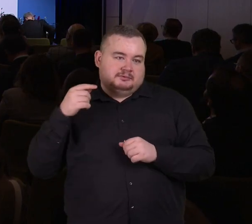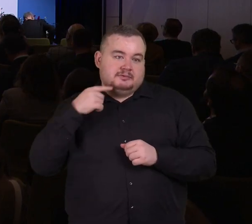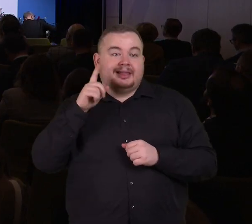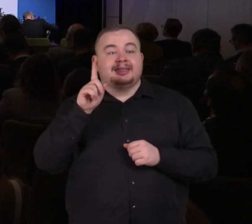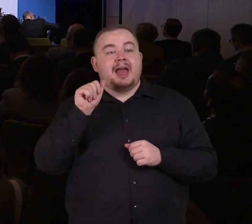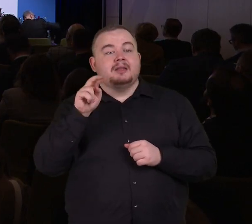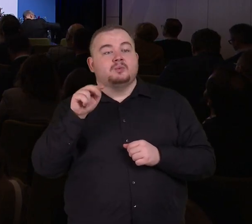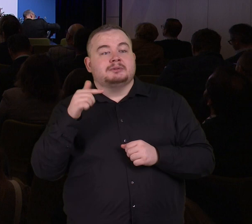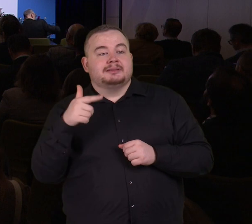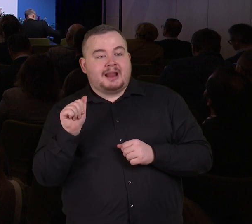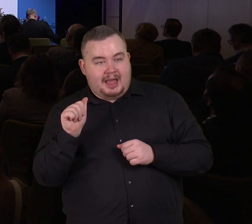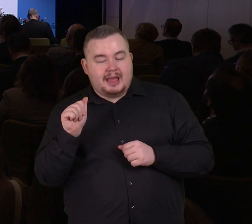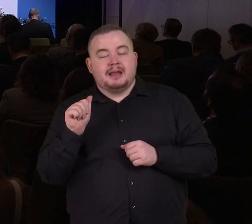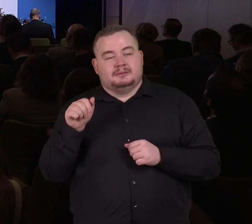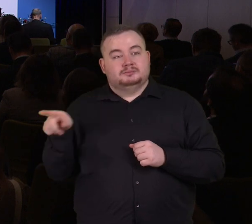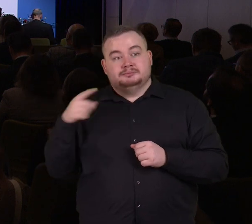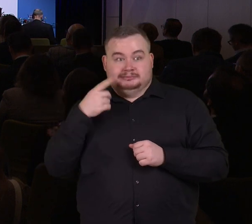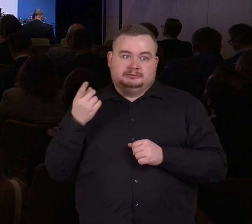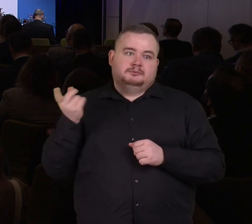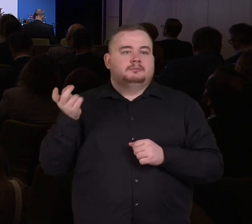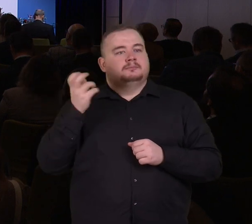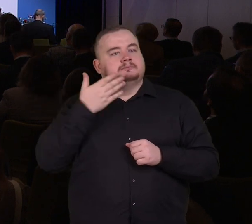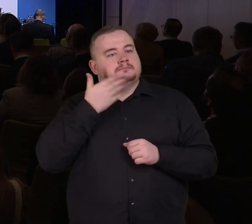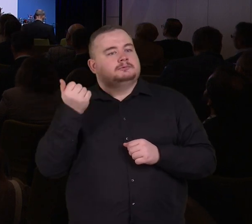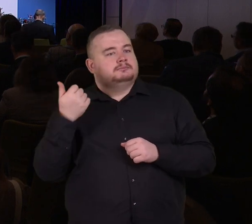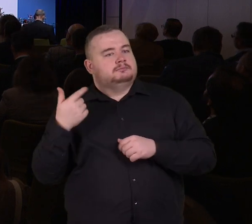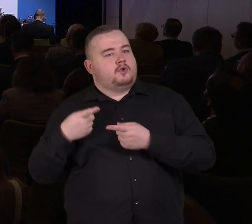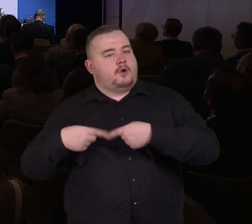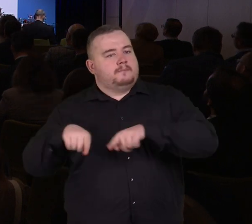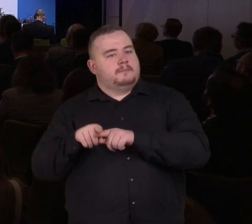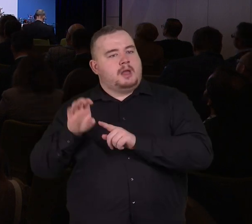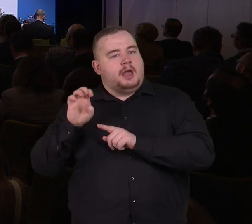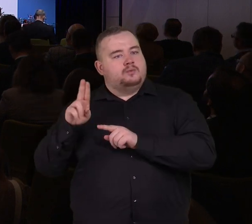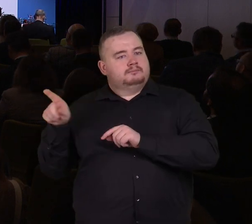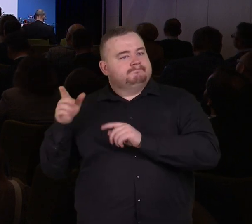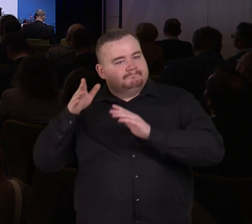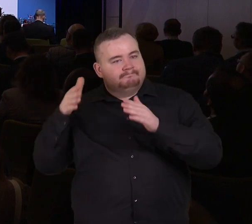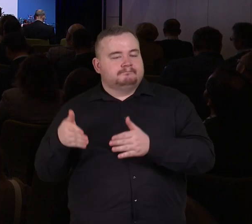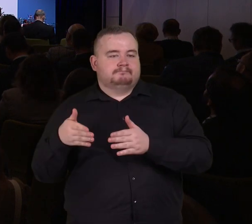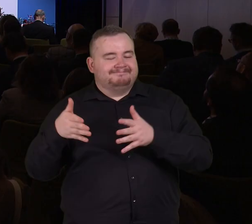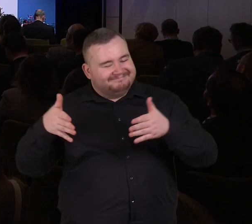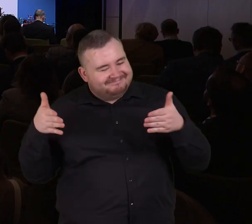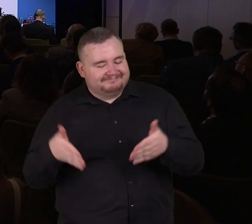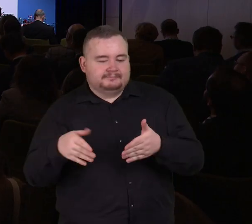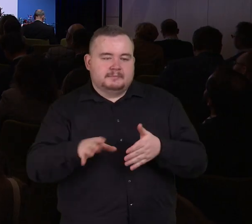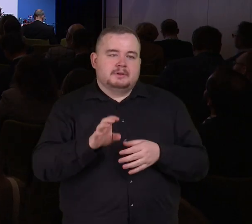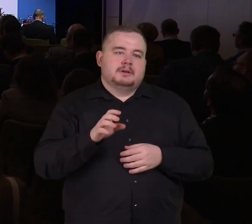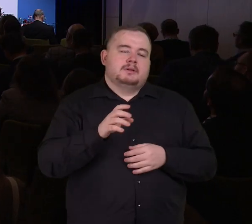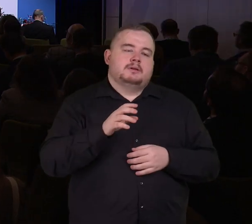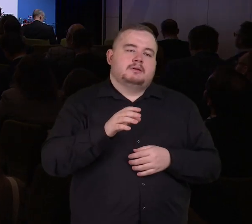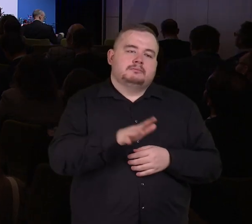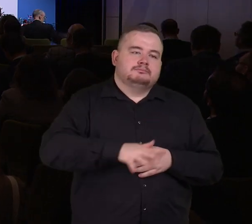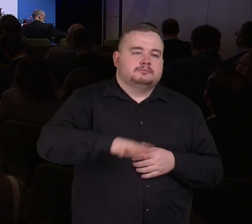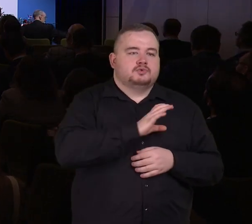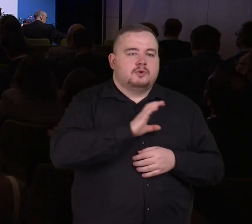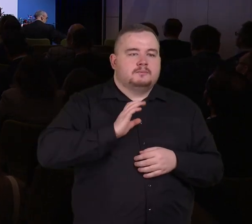time. Okay, but after the survey, we are going to the last set of our panelists, last but not least, of